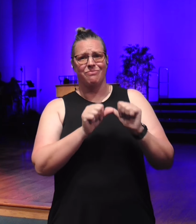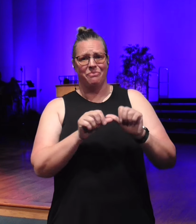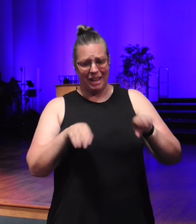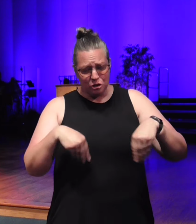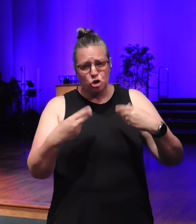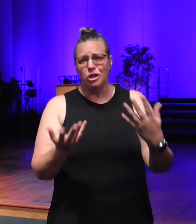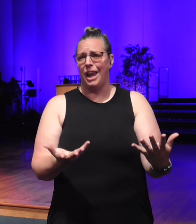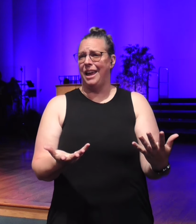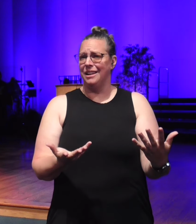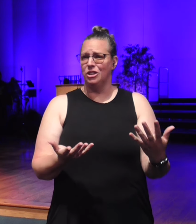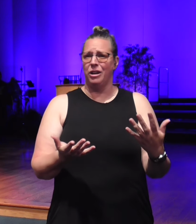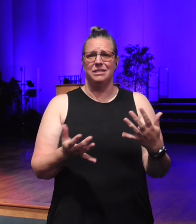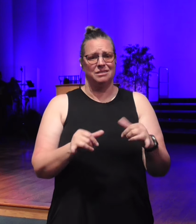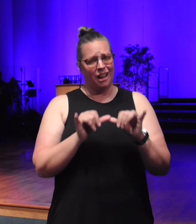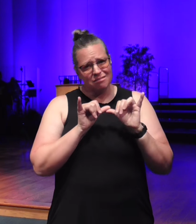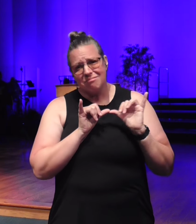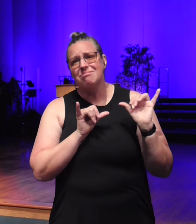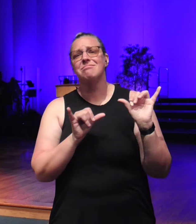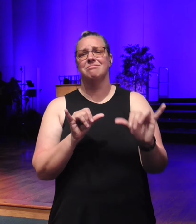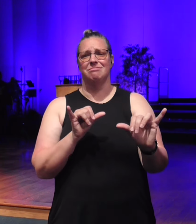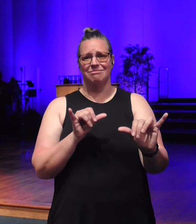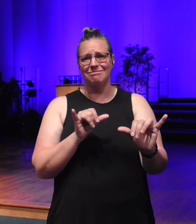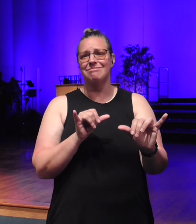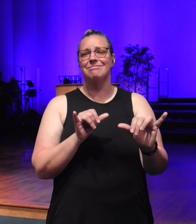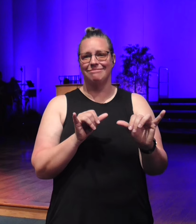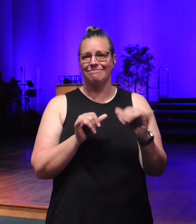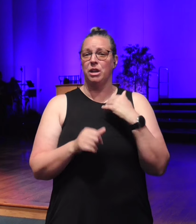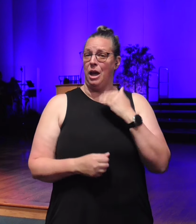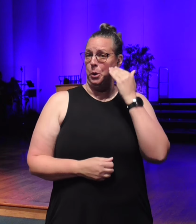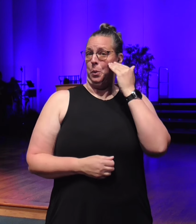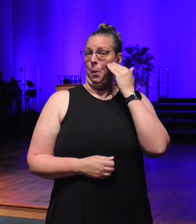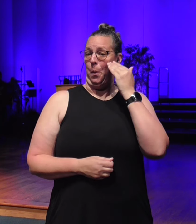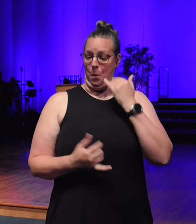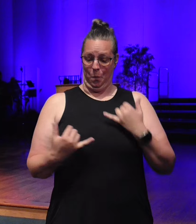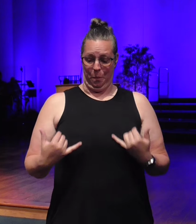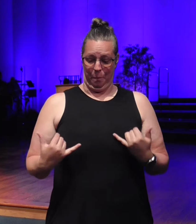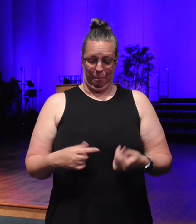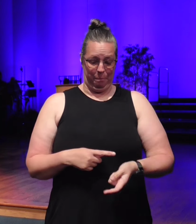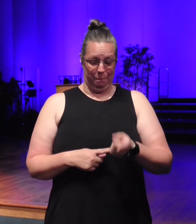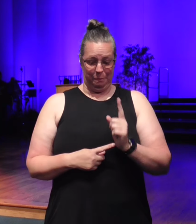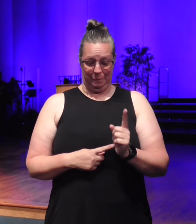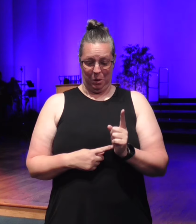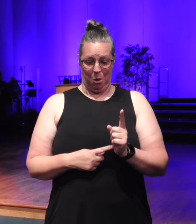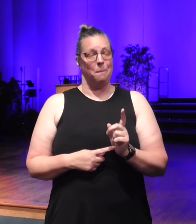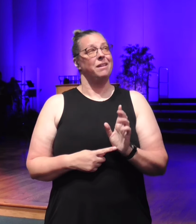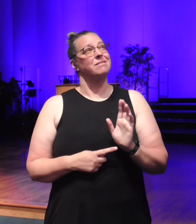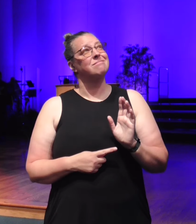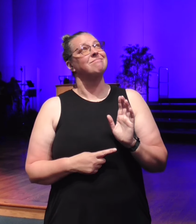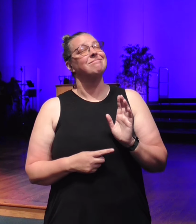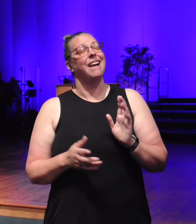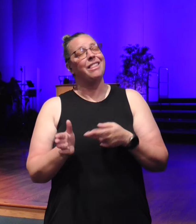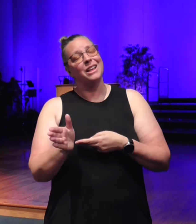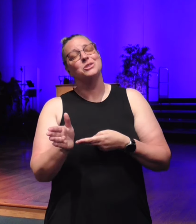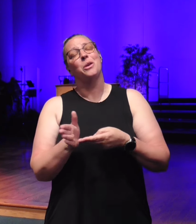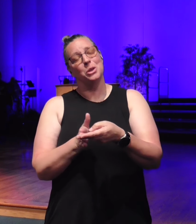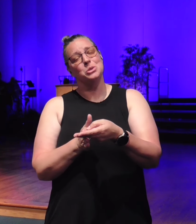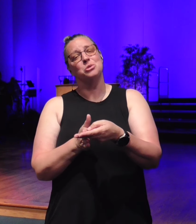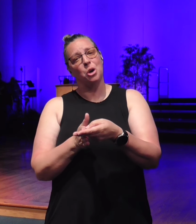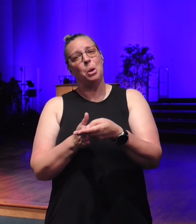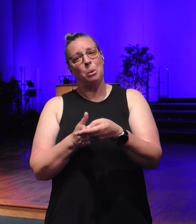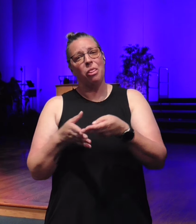generous, it is steadfast. And I know in this moment that that is the truest truth of us,